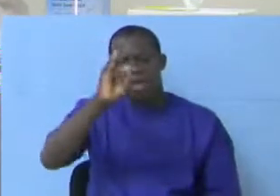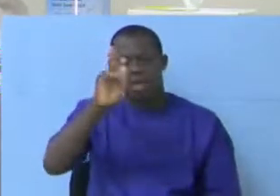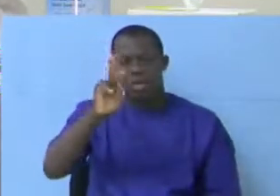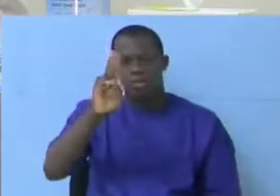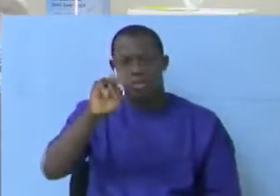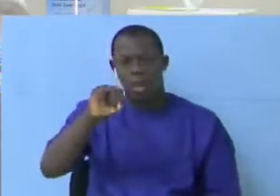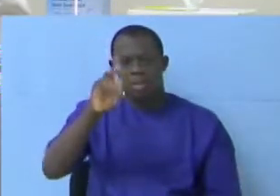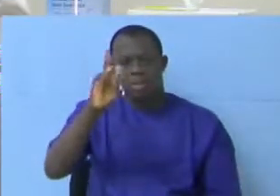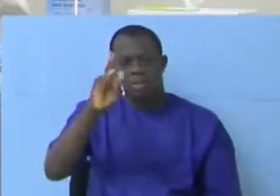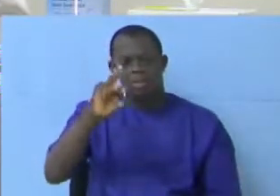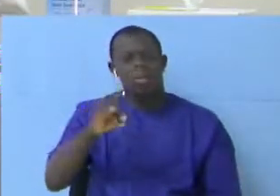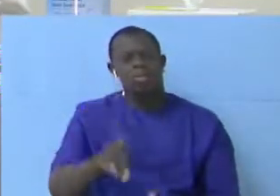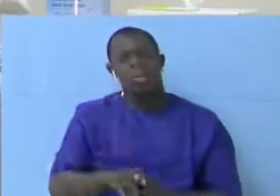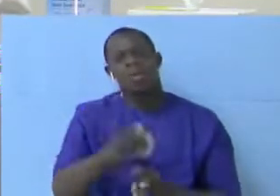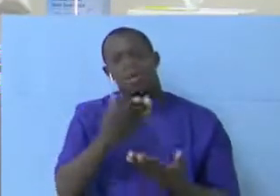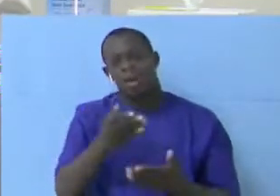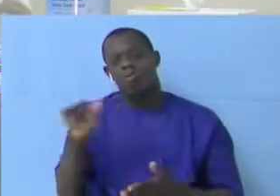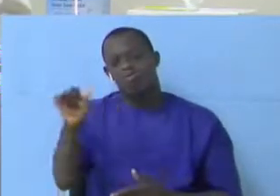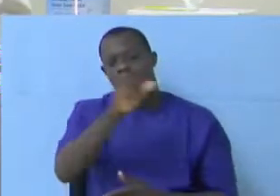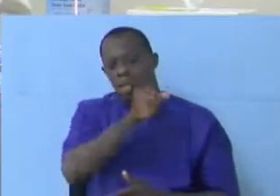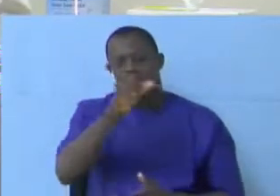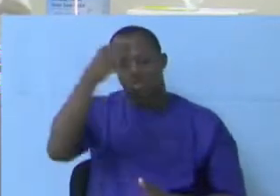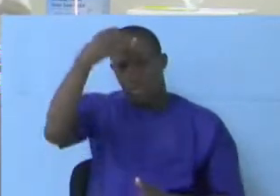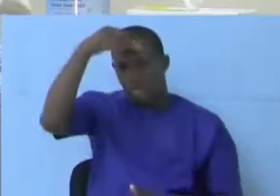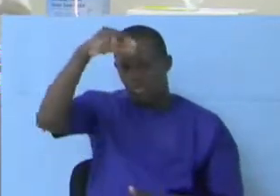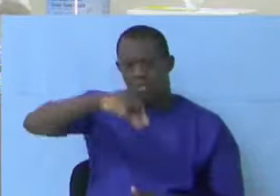And brought back to the headquarters. I